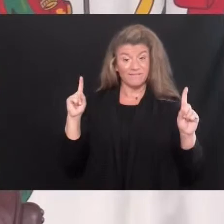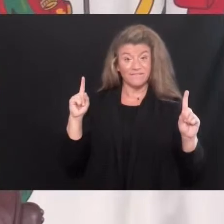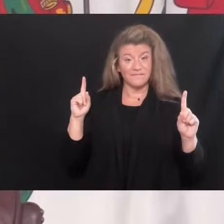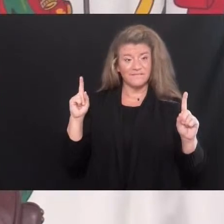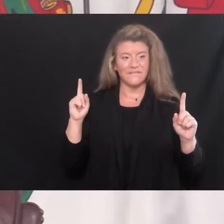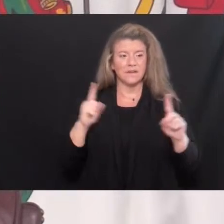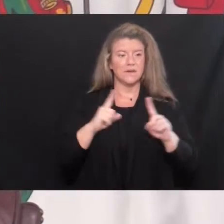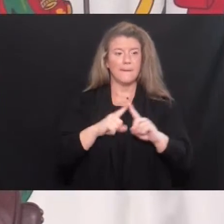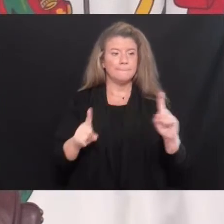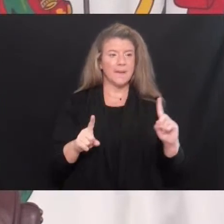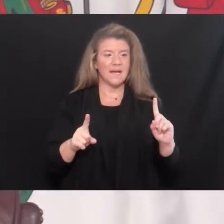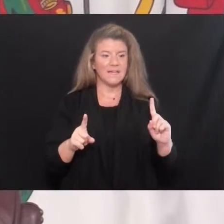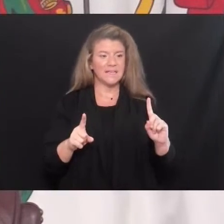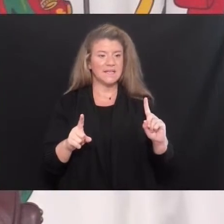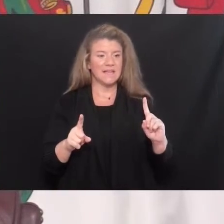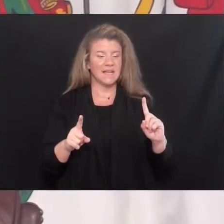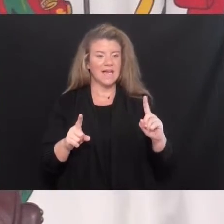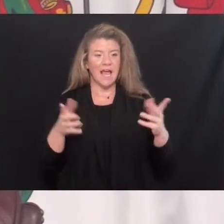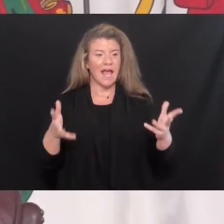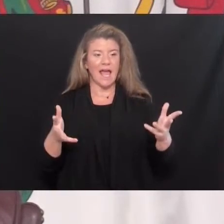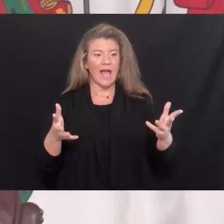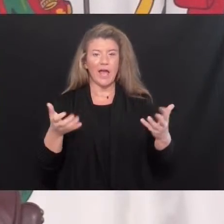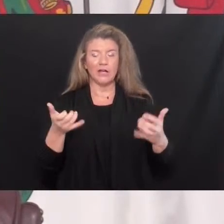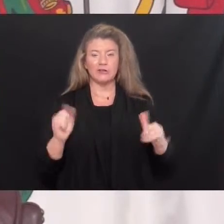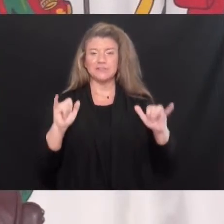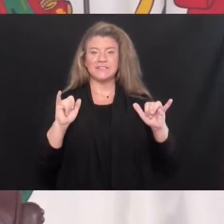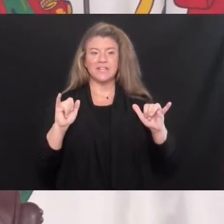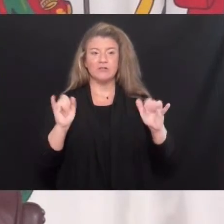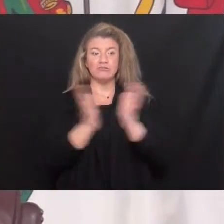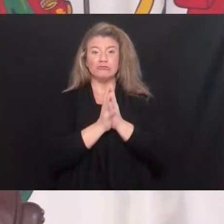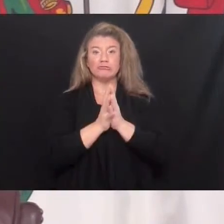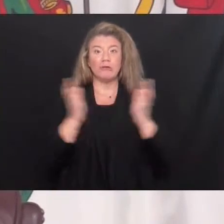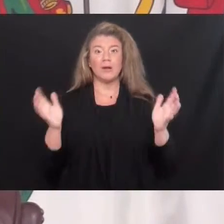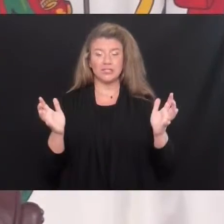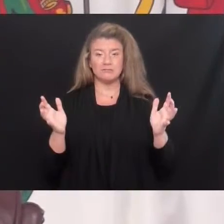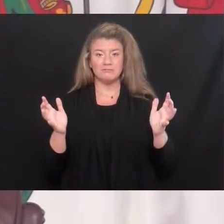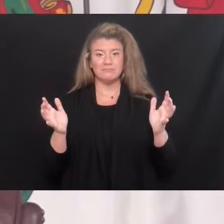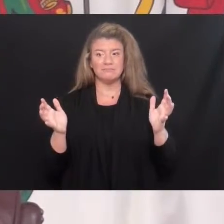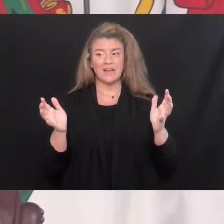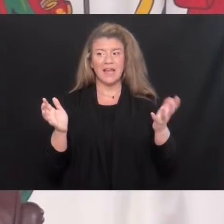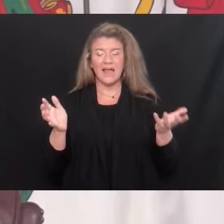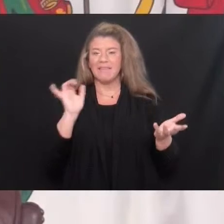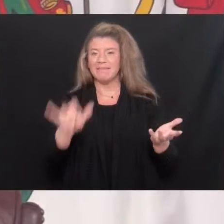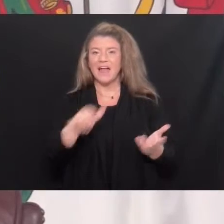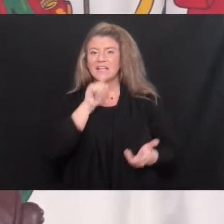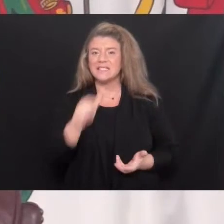it's not, there's still so much of it that it is